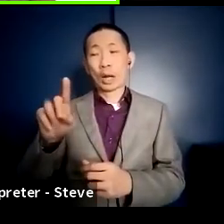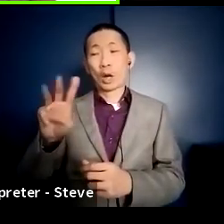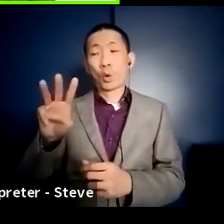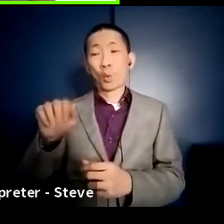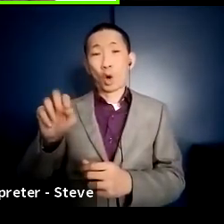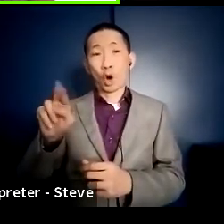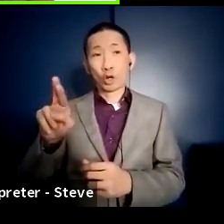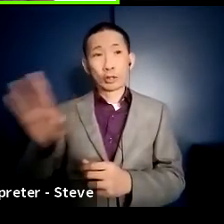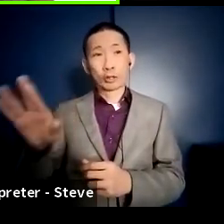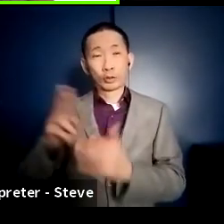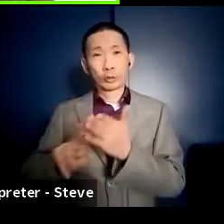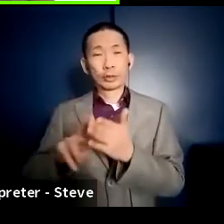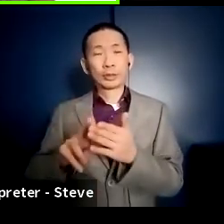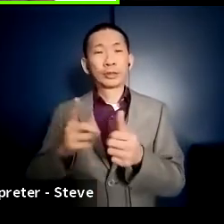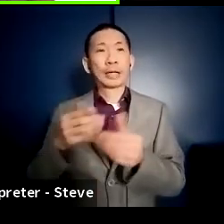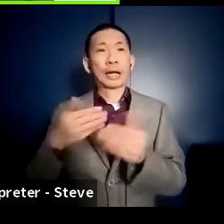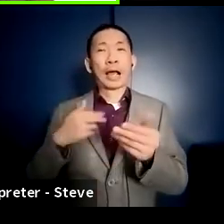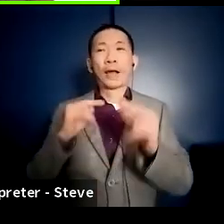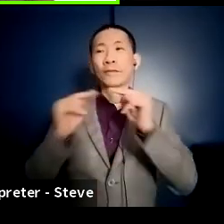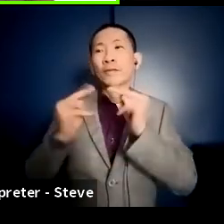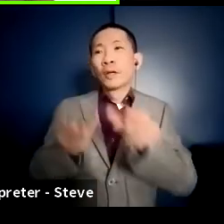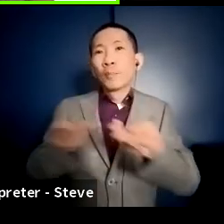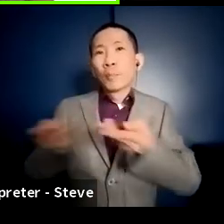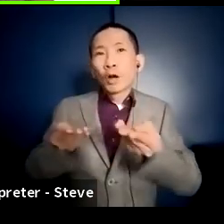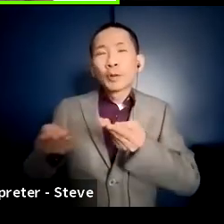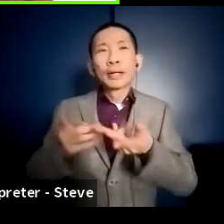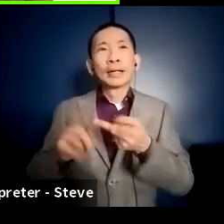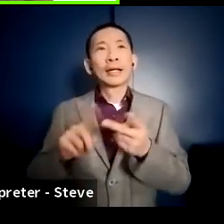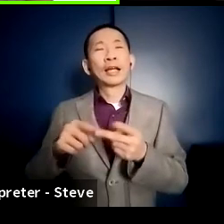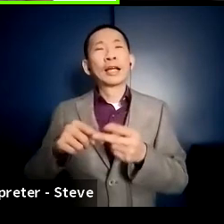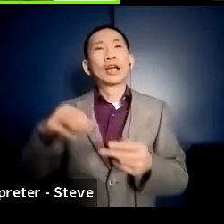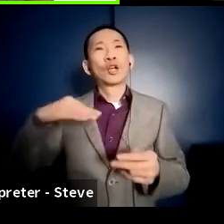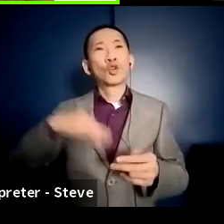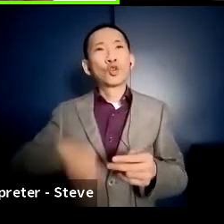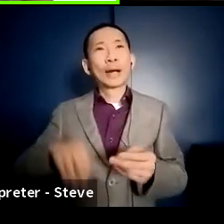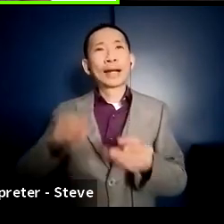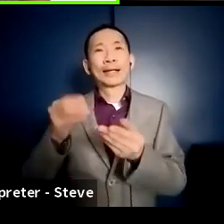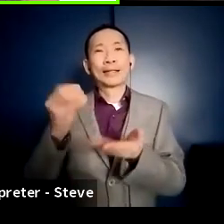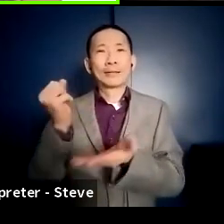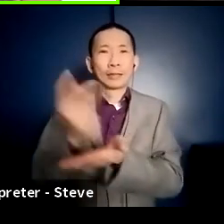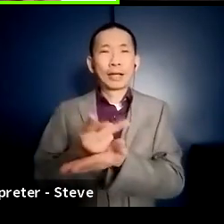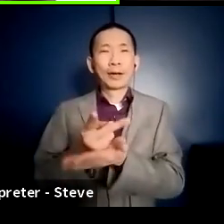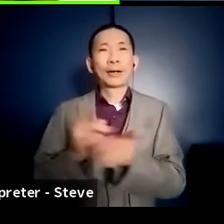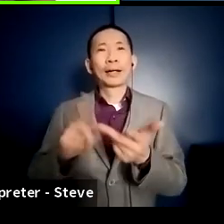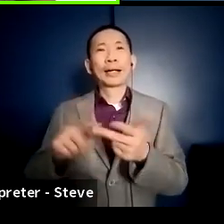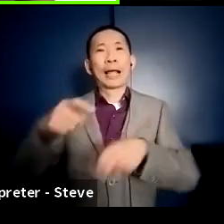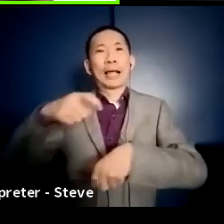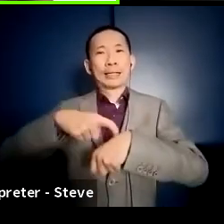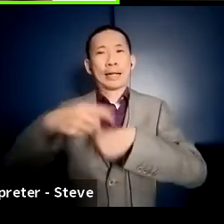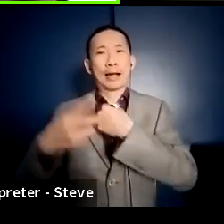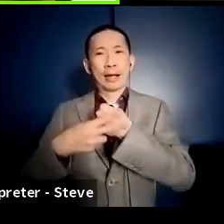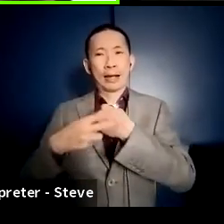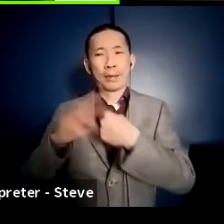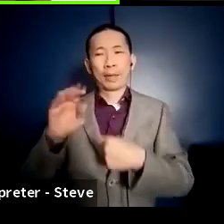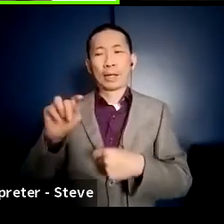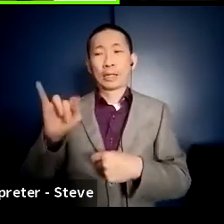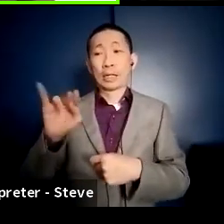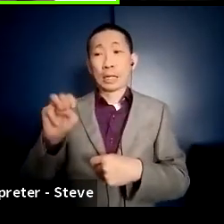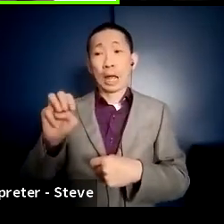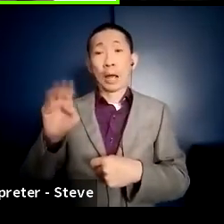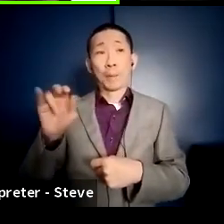There's things like bartering, there's things like credit clearing, there's things like time banking. All of these sort of are economic models that